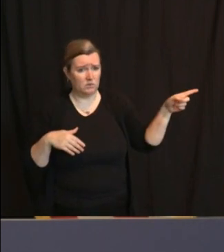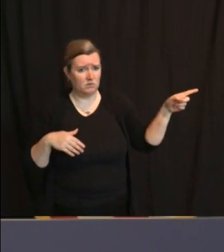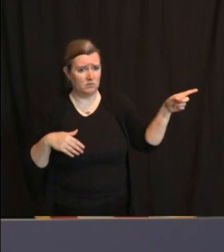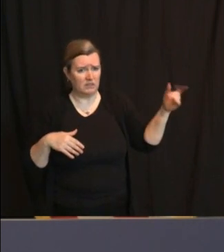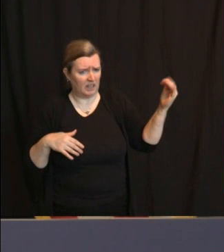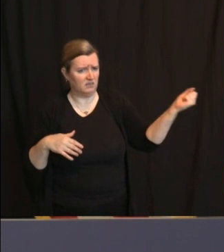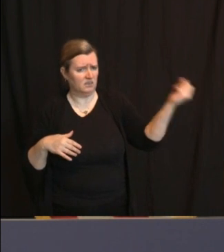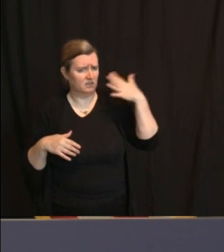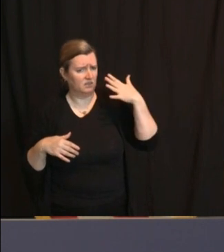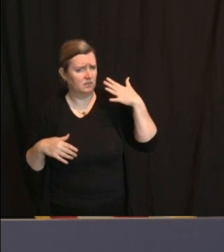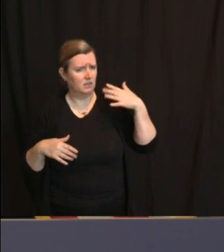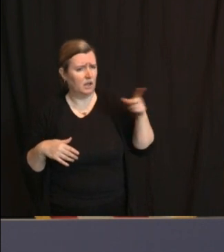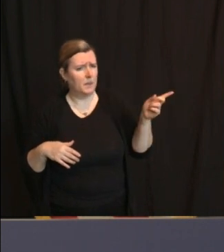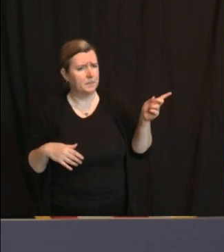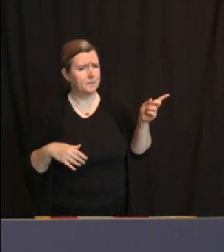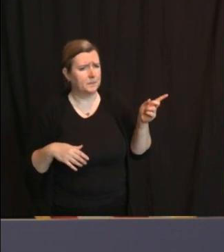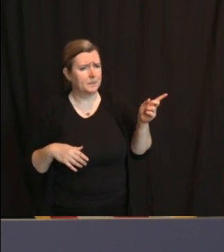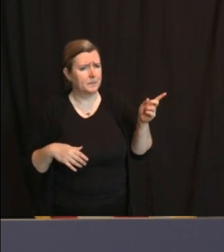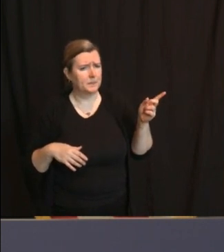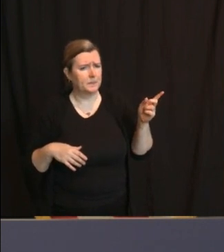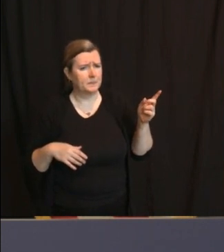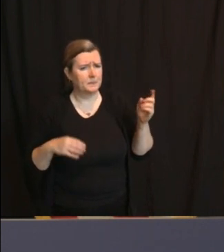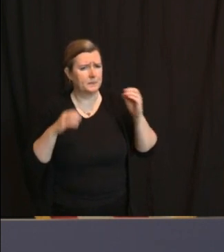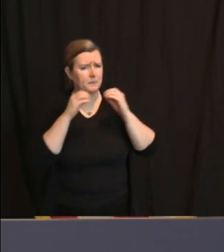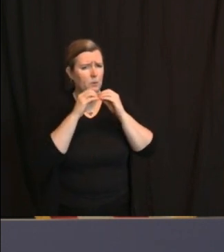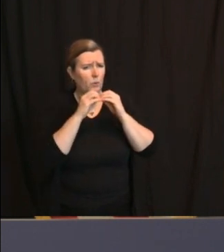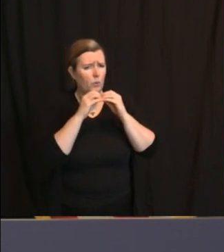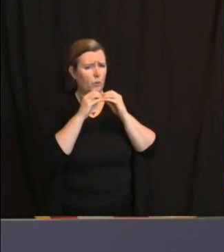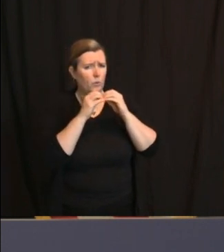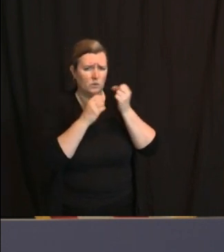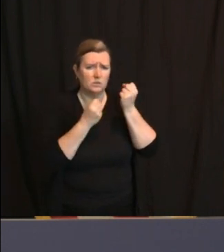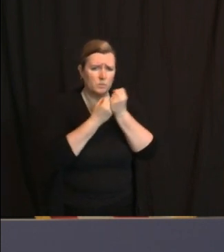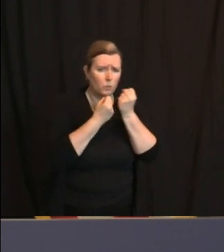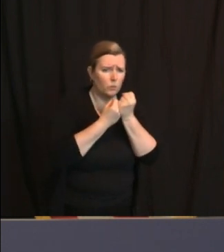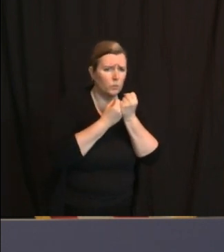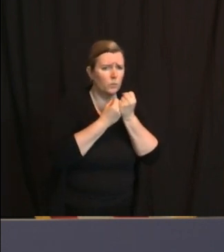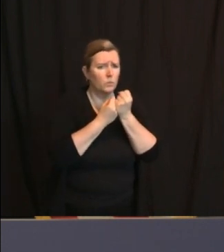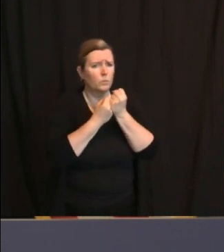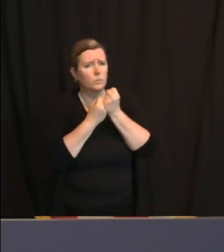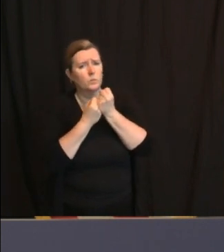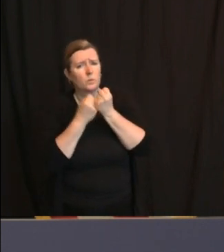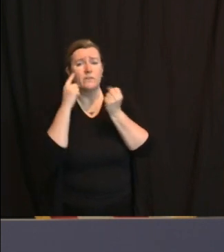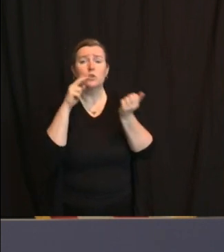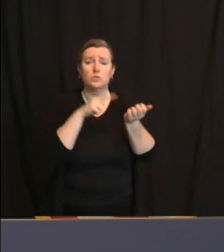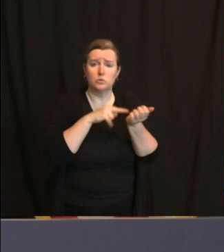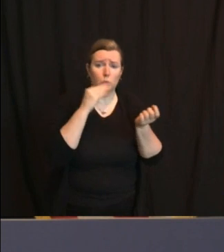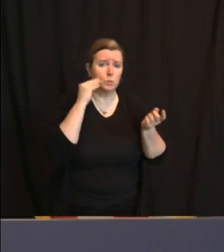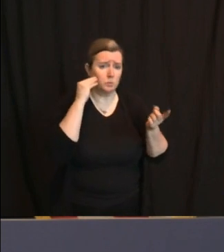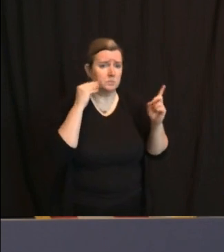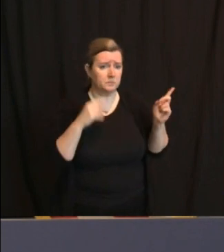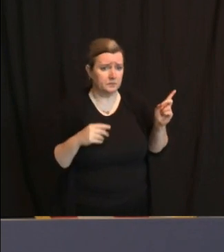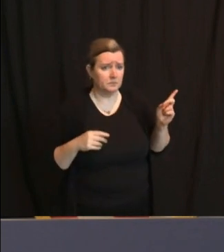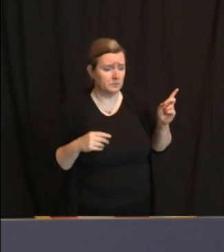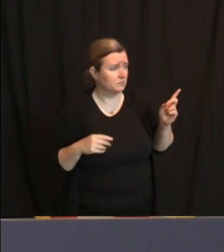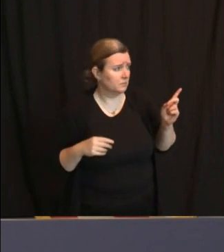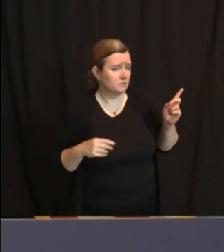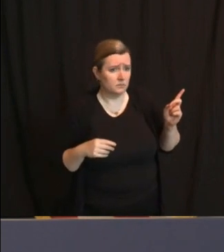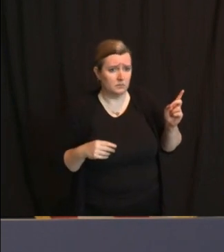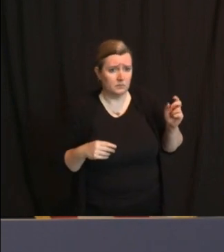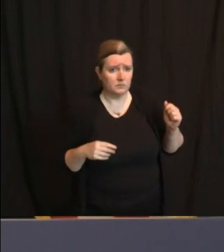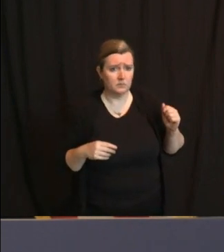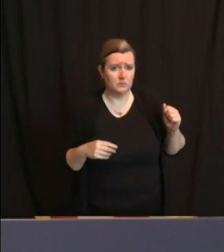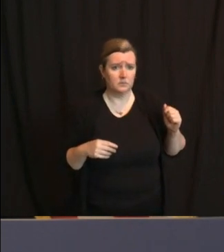directly for long-term care. I will, Rob, turn to you. You hear this. Hey, you've